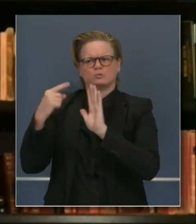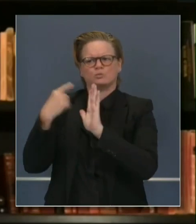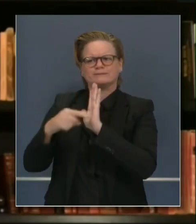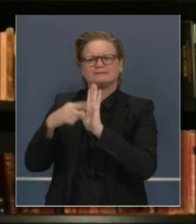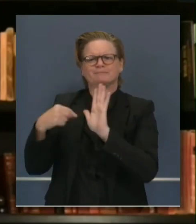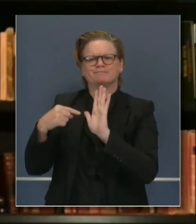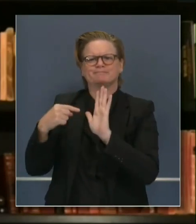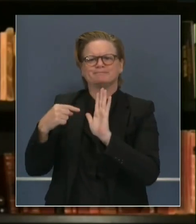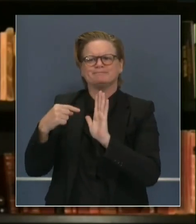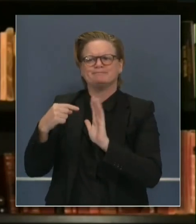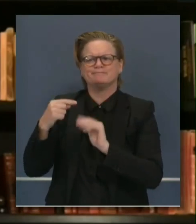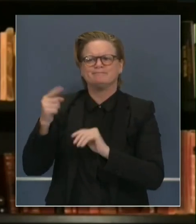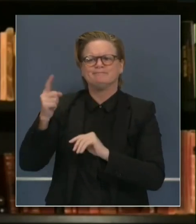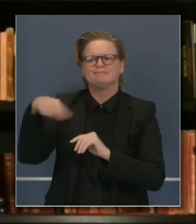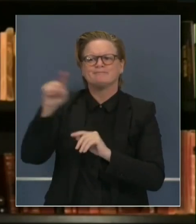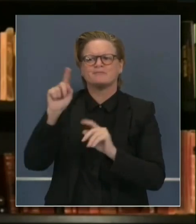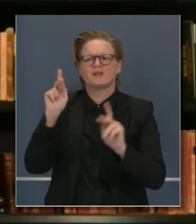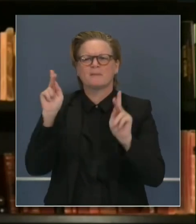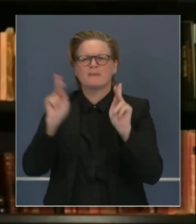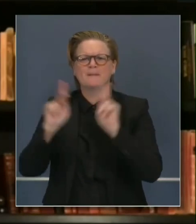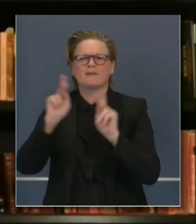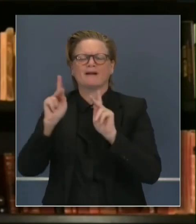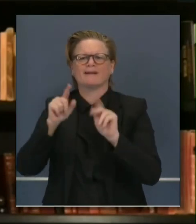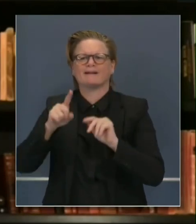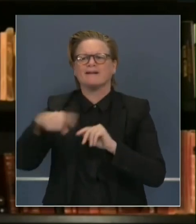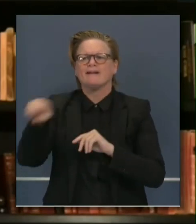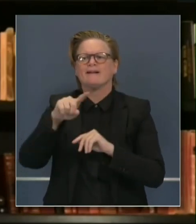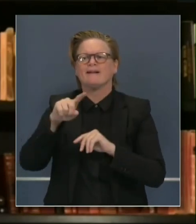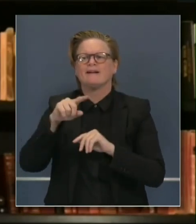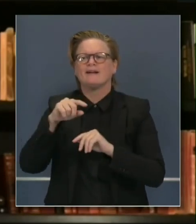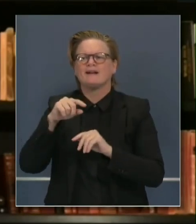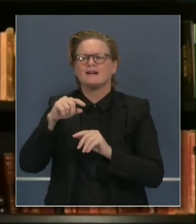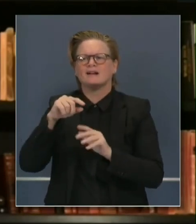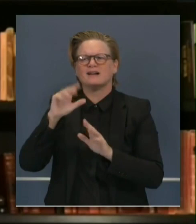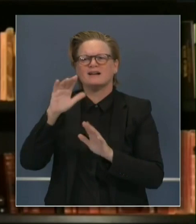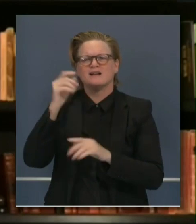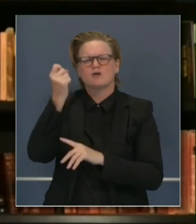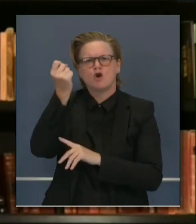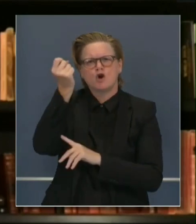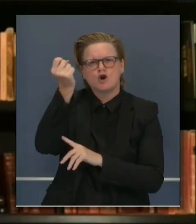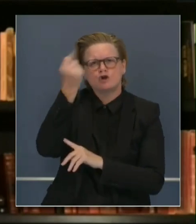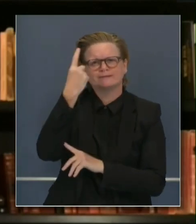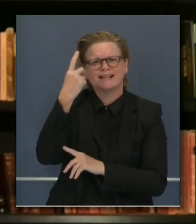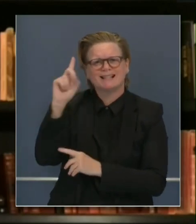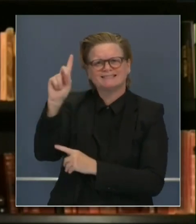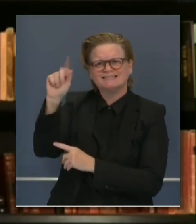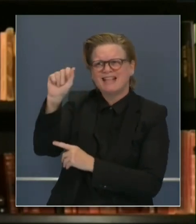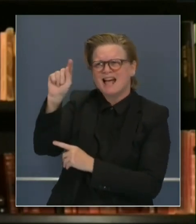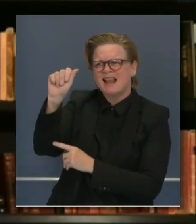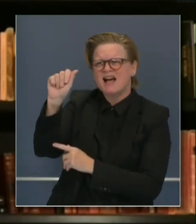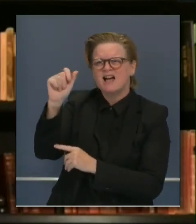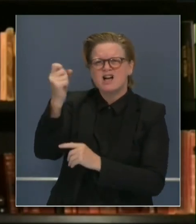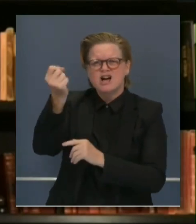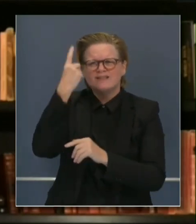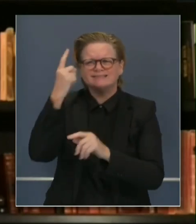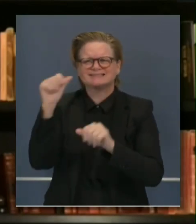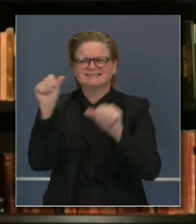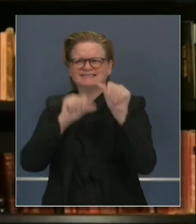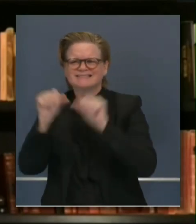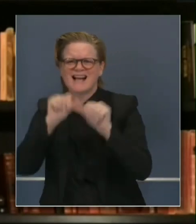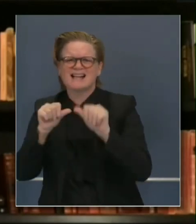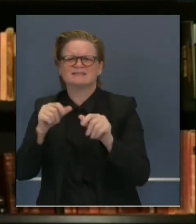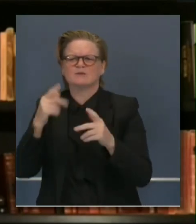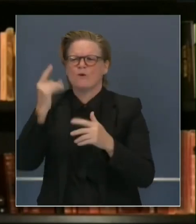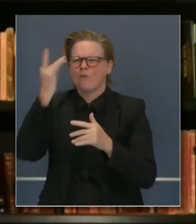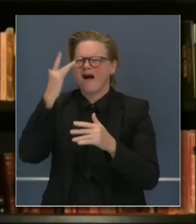understand some of the data, some of the science behind why you might close my local neighborhood hair salon, which has